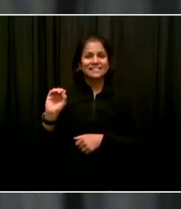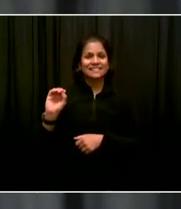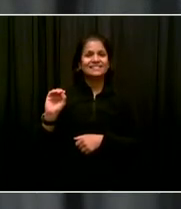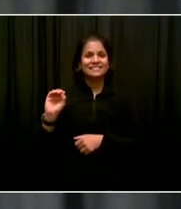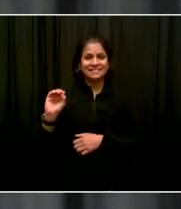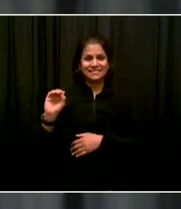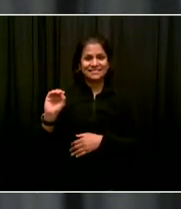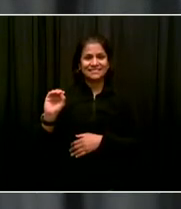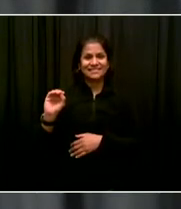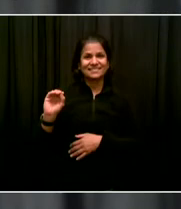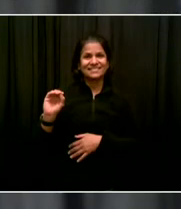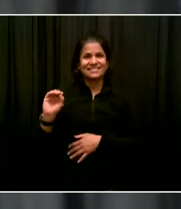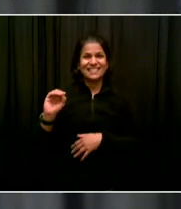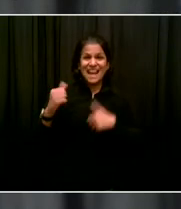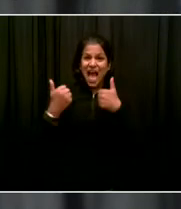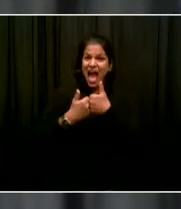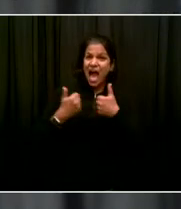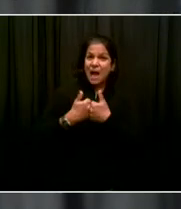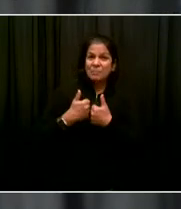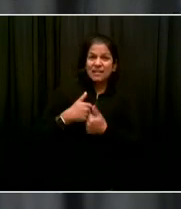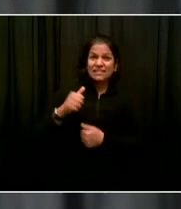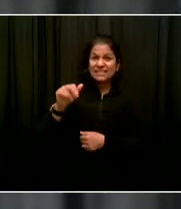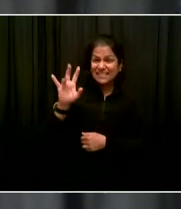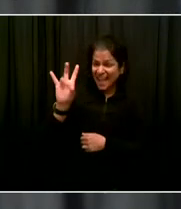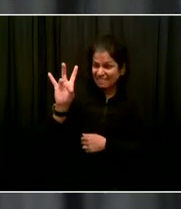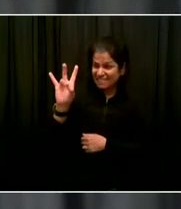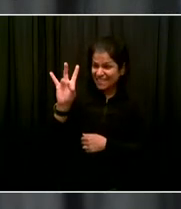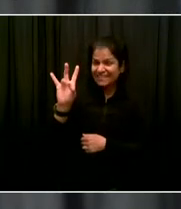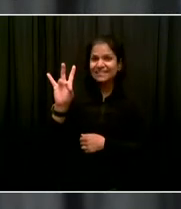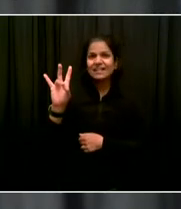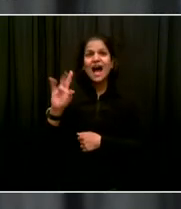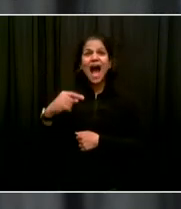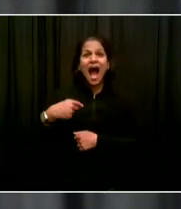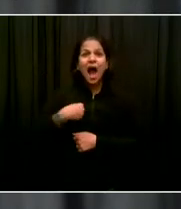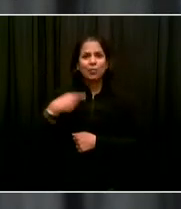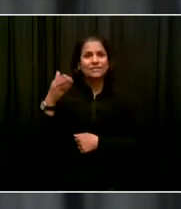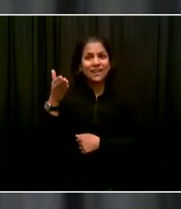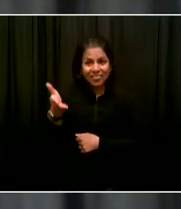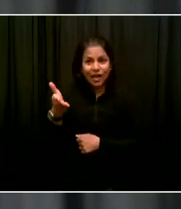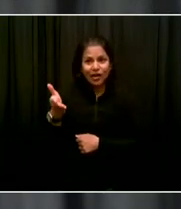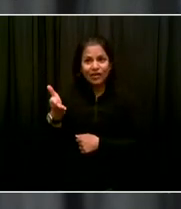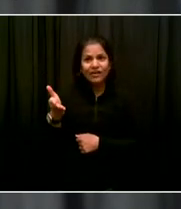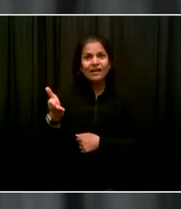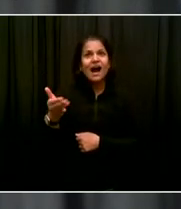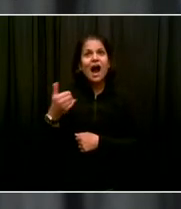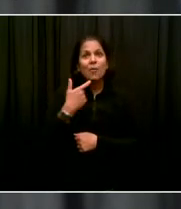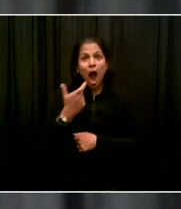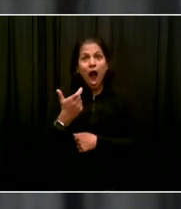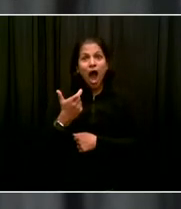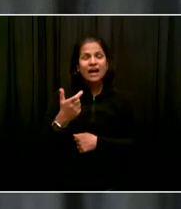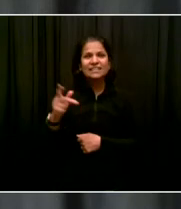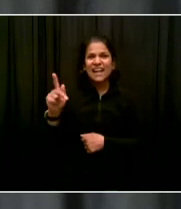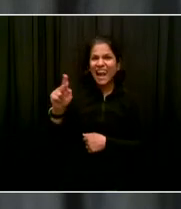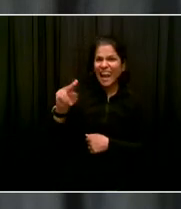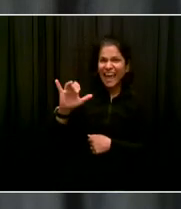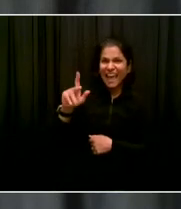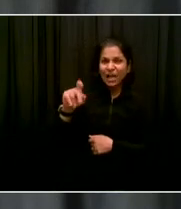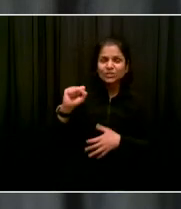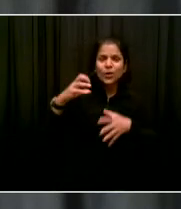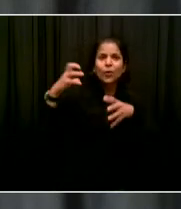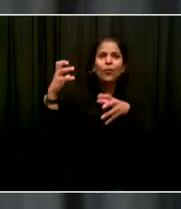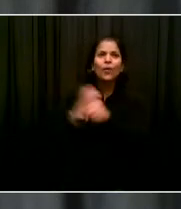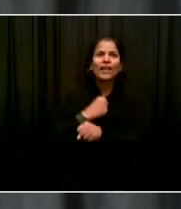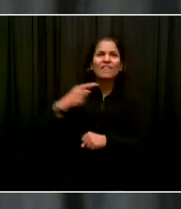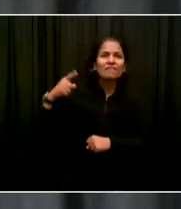Game 7. The golden age. I was at that game. Wow. Where the Knicks won their first world